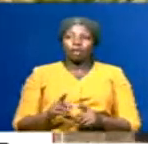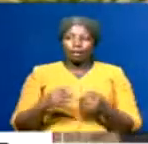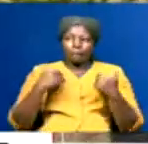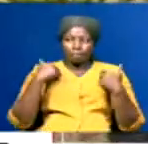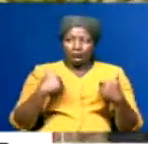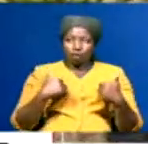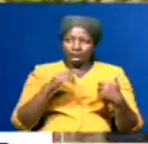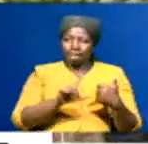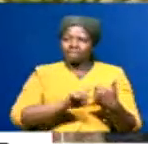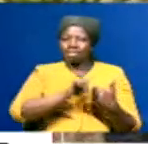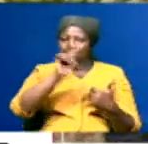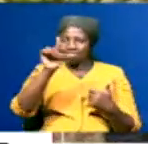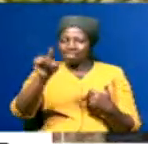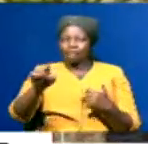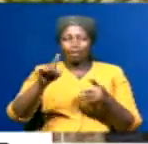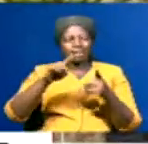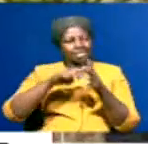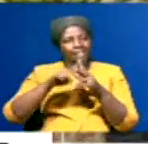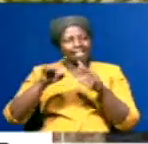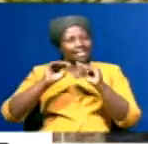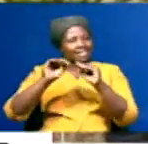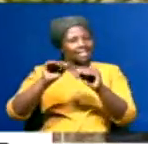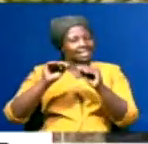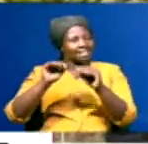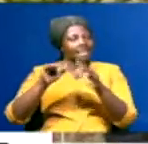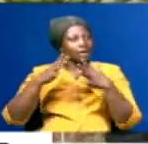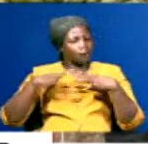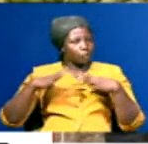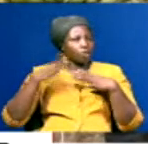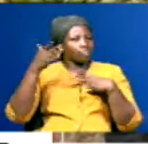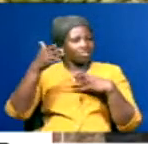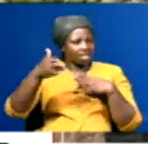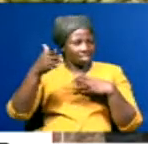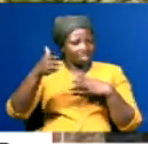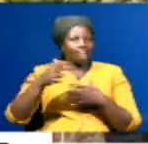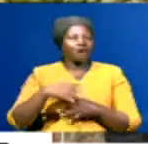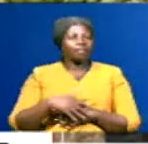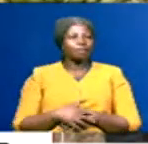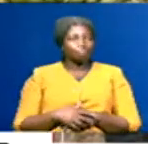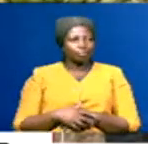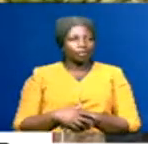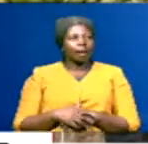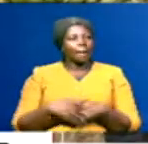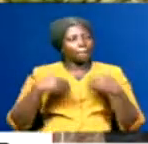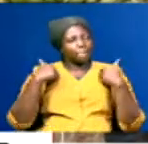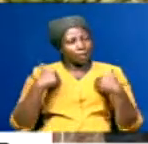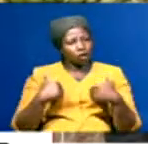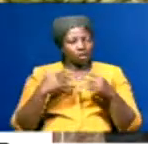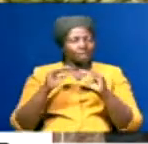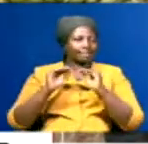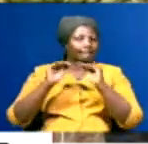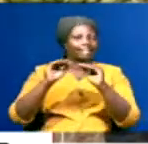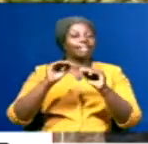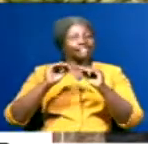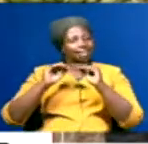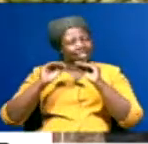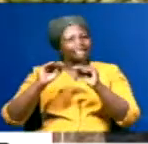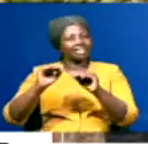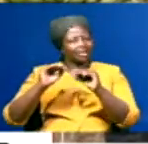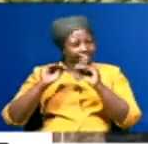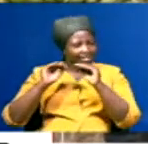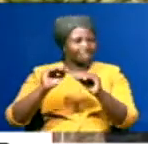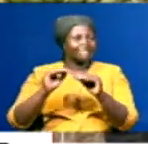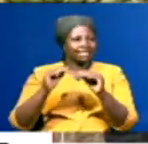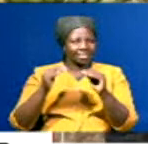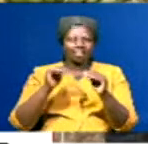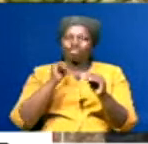start teaching people wherever I am. And I was teaching there, not